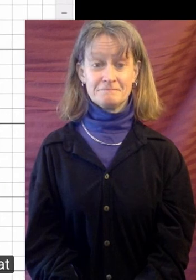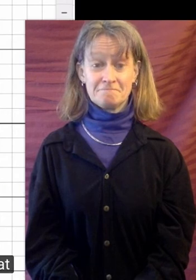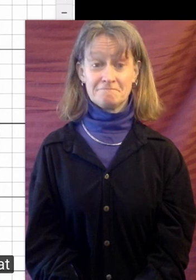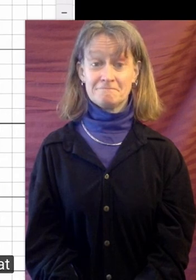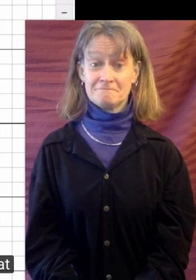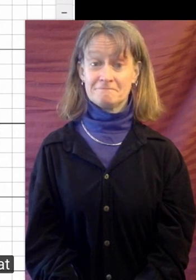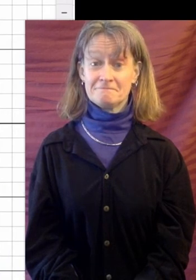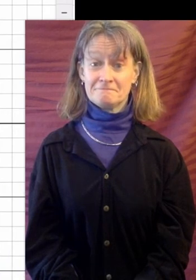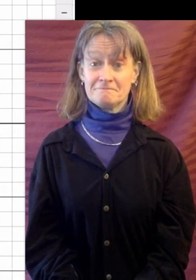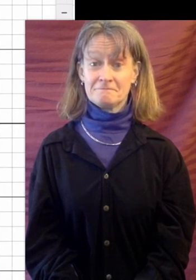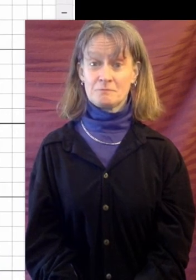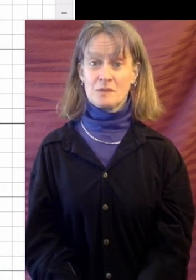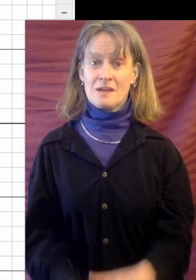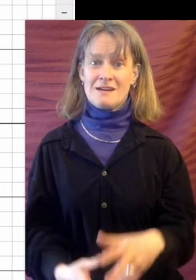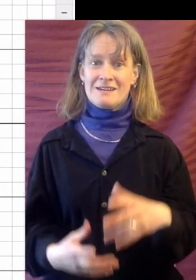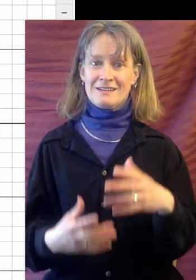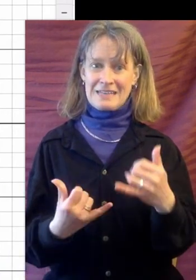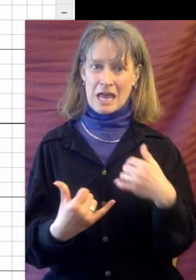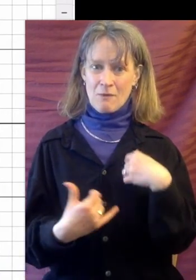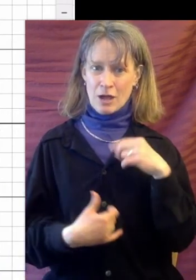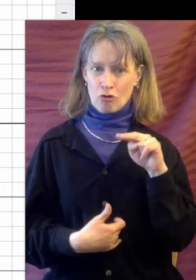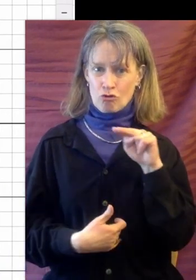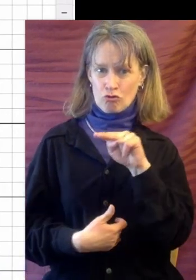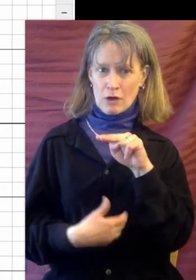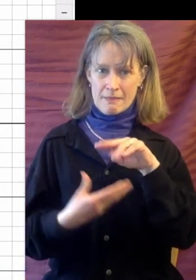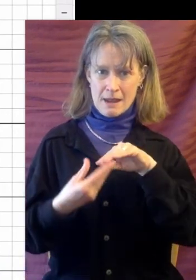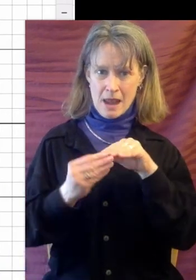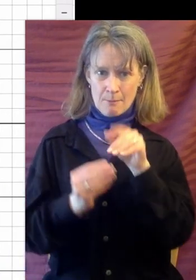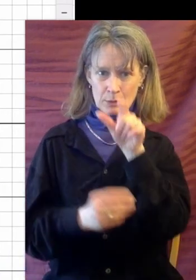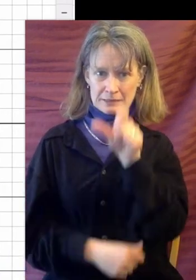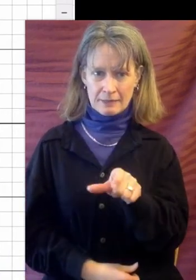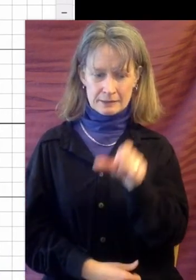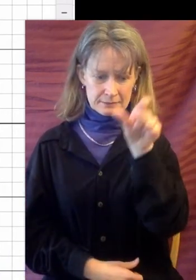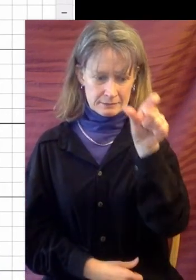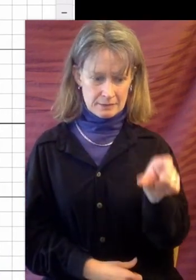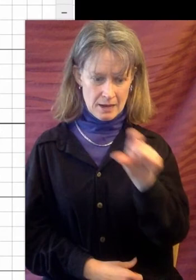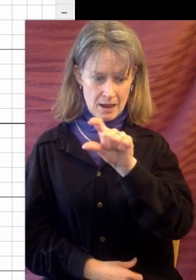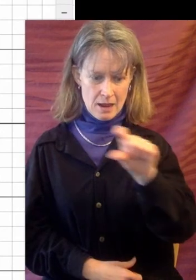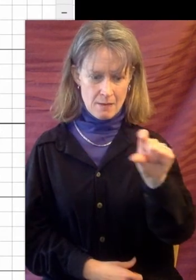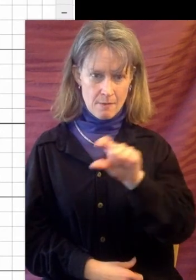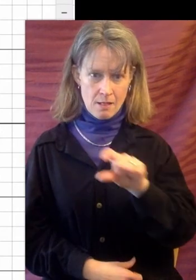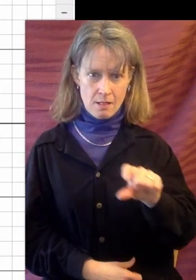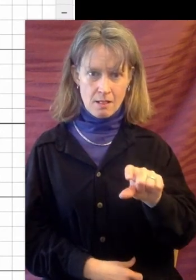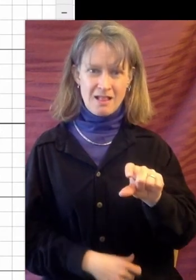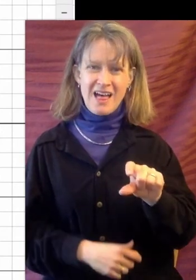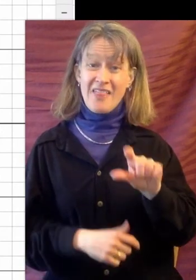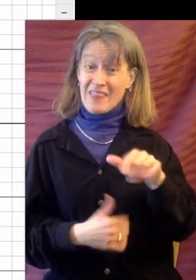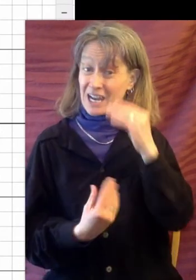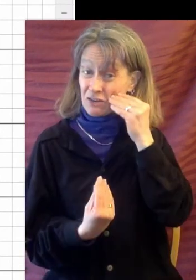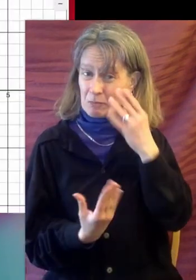So I can look at these values, and that's what I'm going to use to fill in our table.